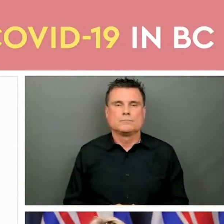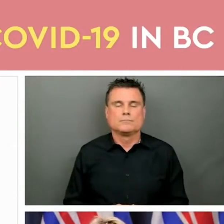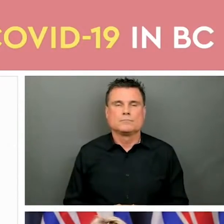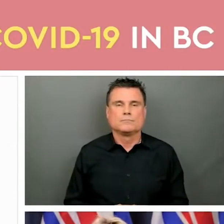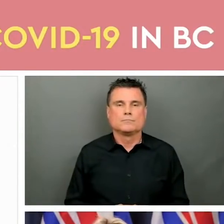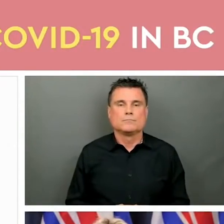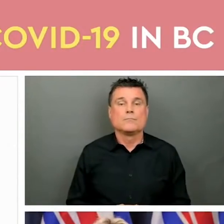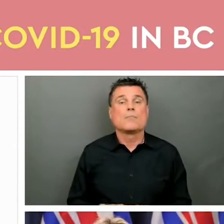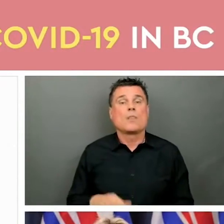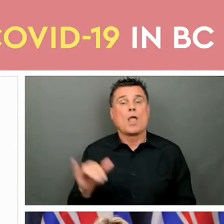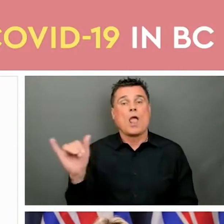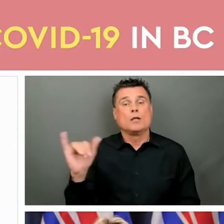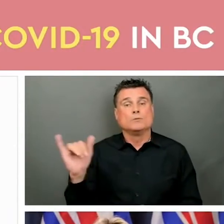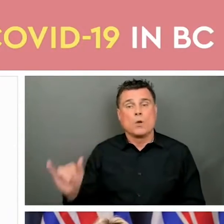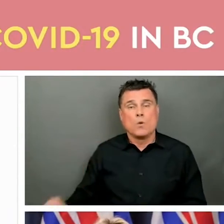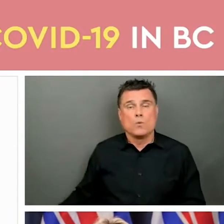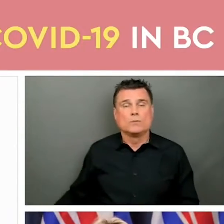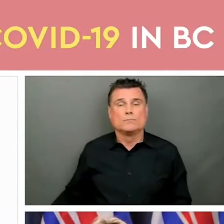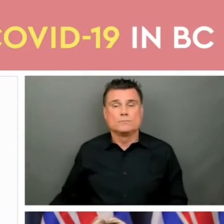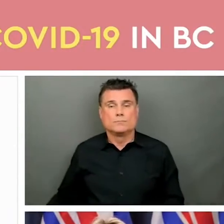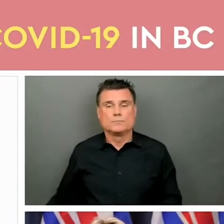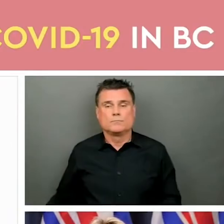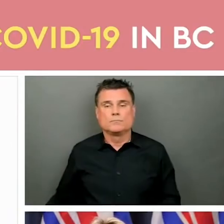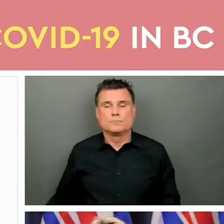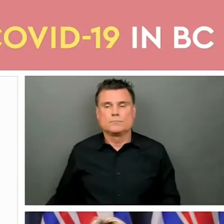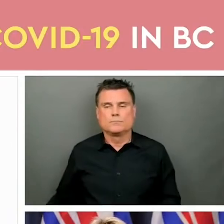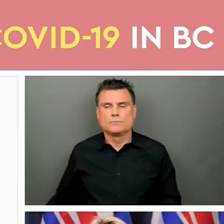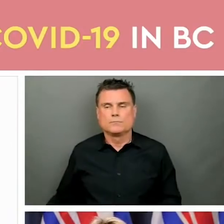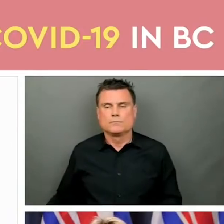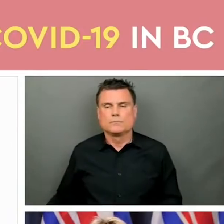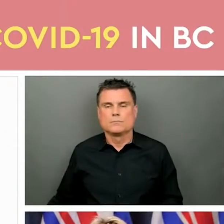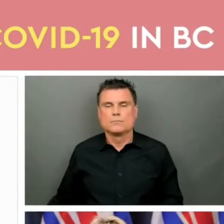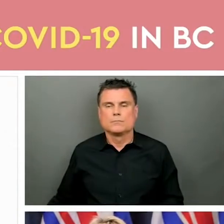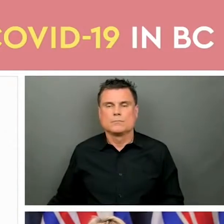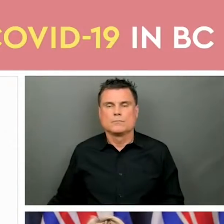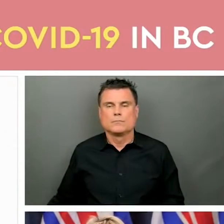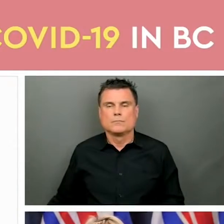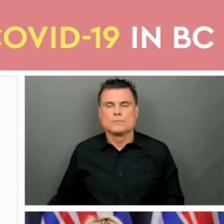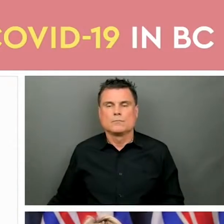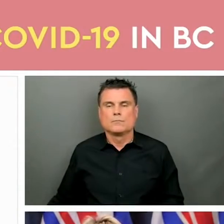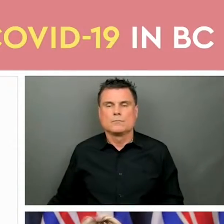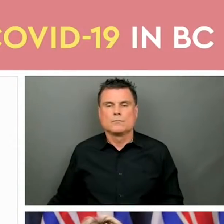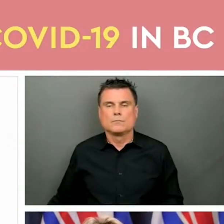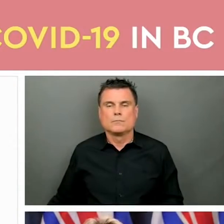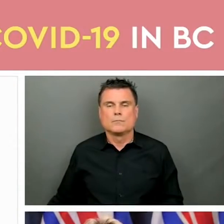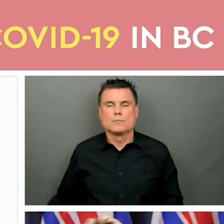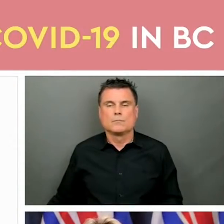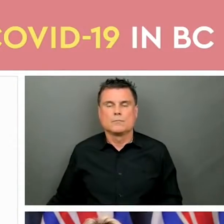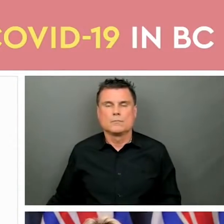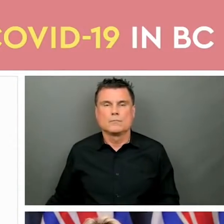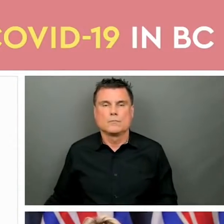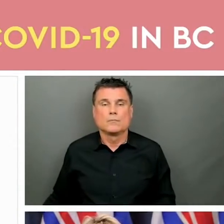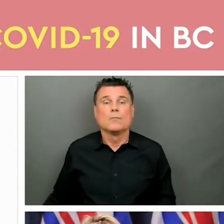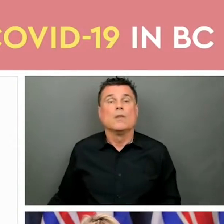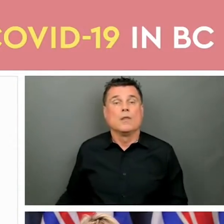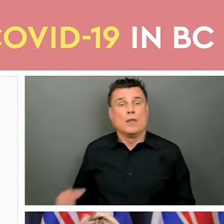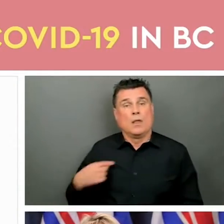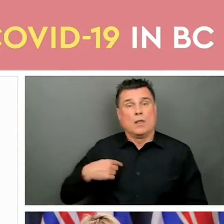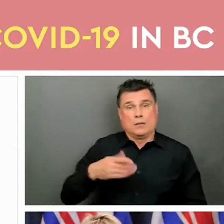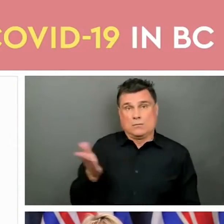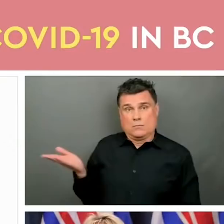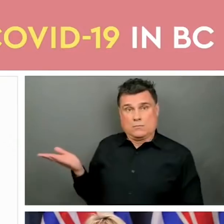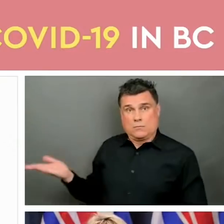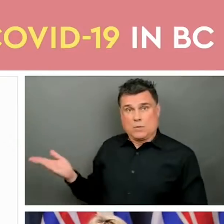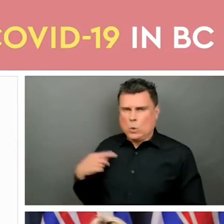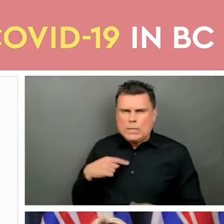been identified by the data that we've been collecting at the BC CDC that allows us to understand where the highest transmission risk